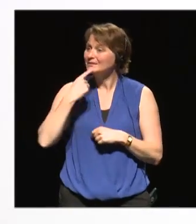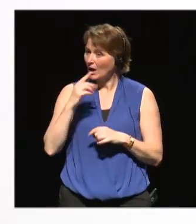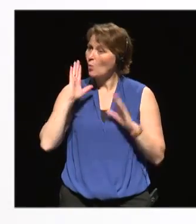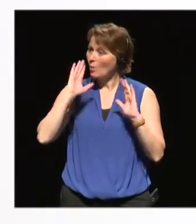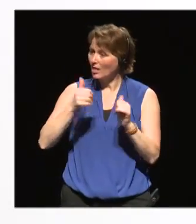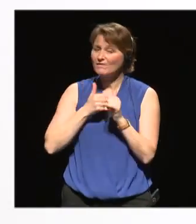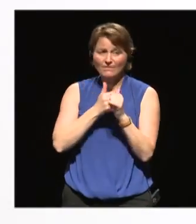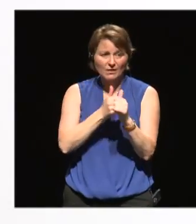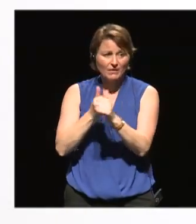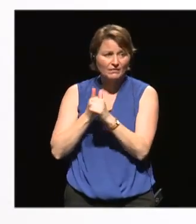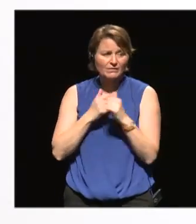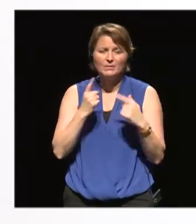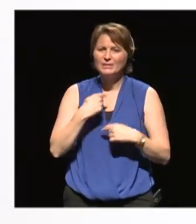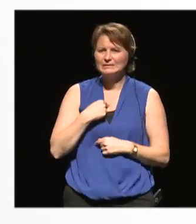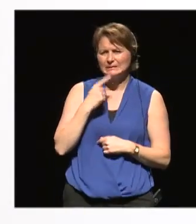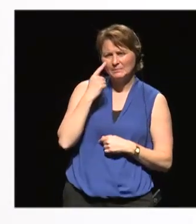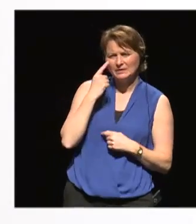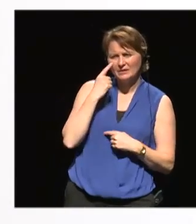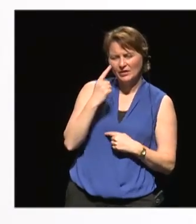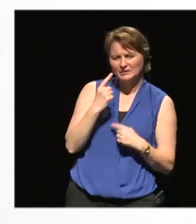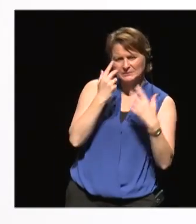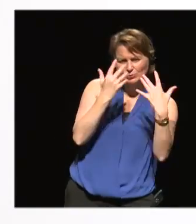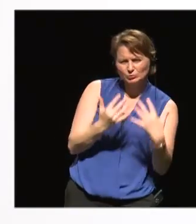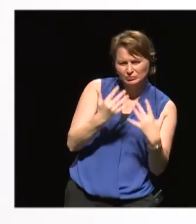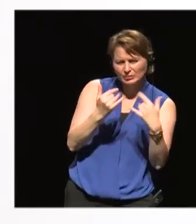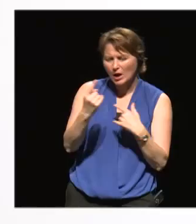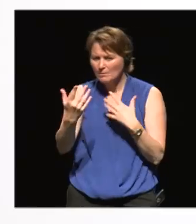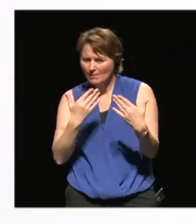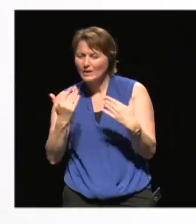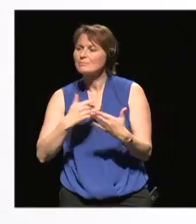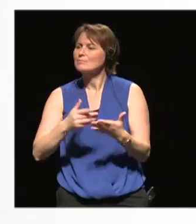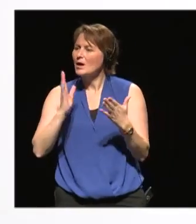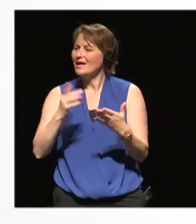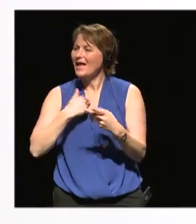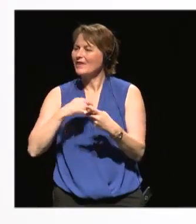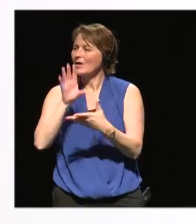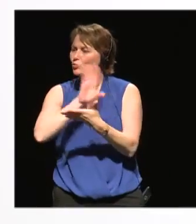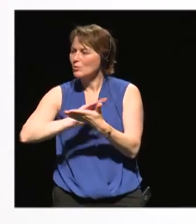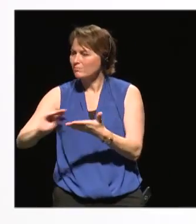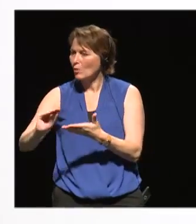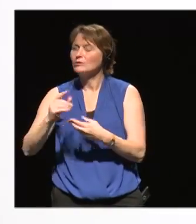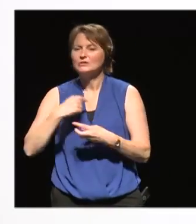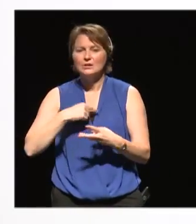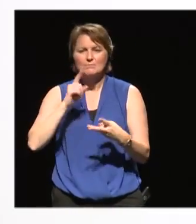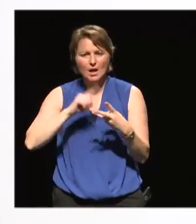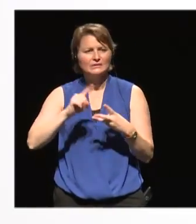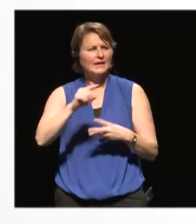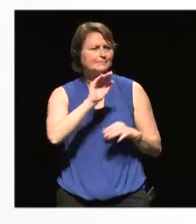need to render accounts. We need to report. We have to have mechanisms for people to be